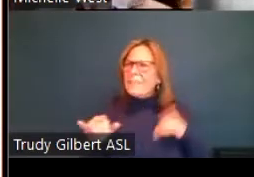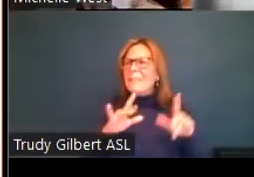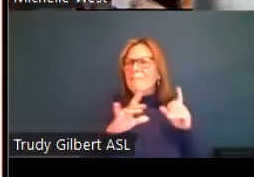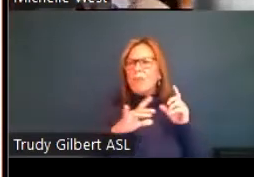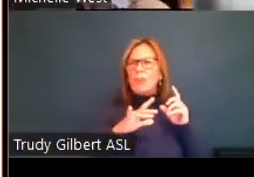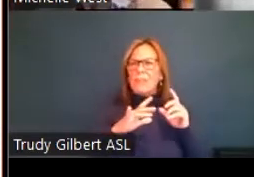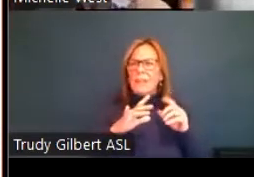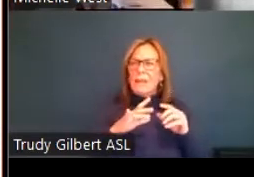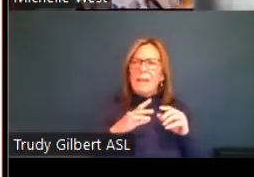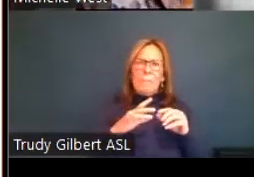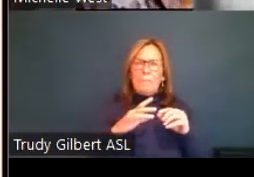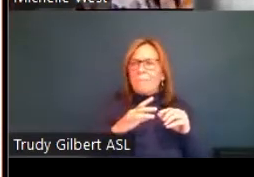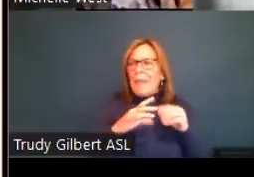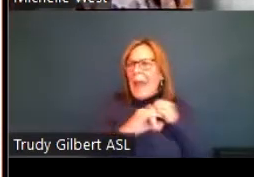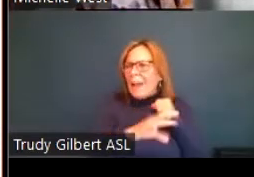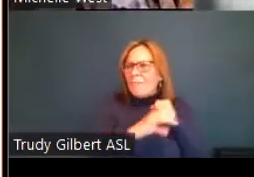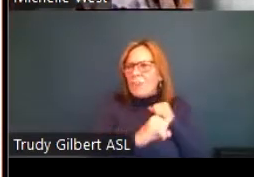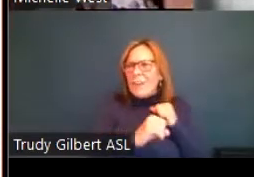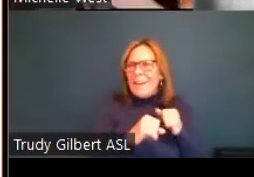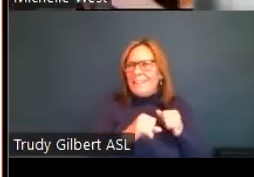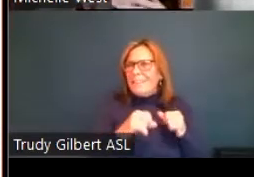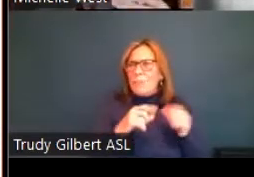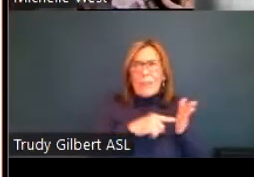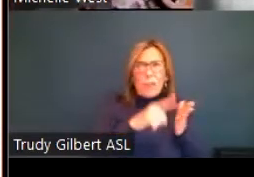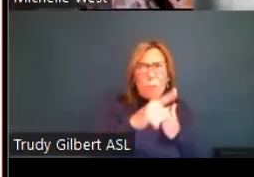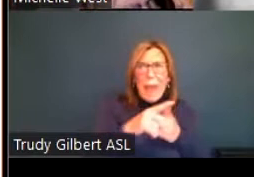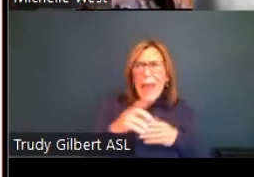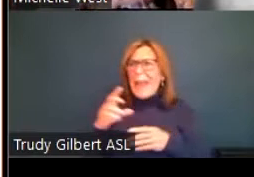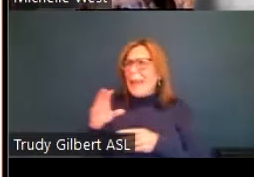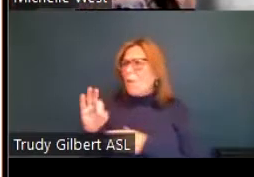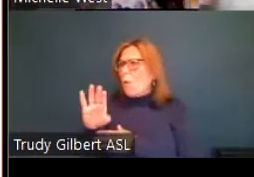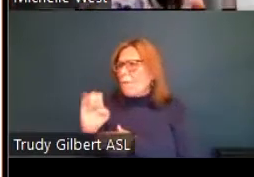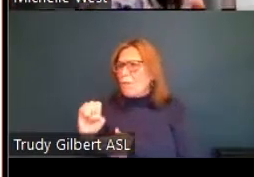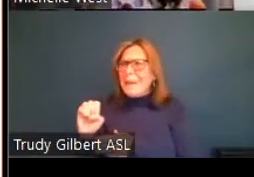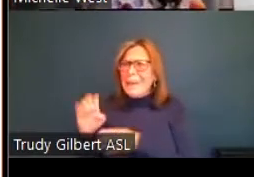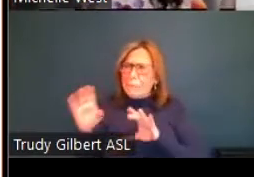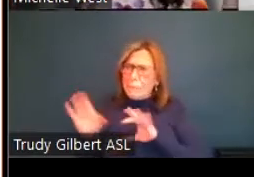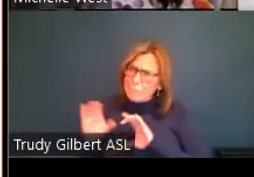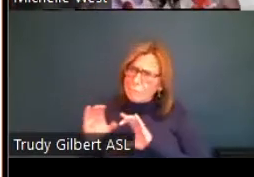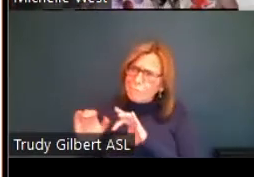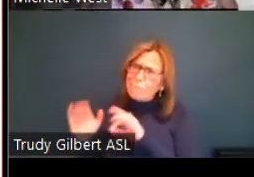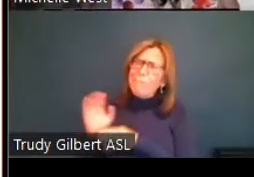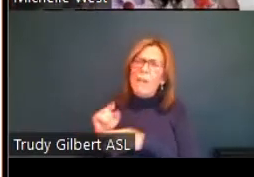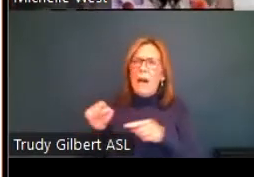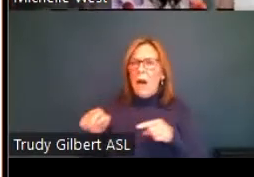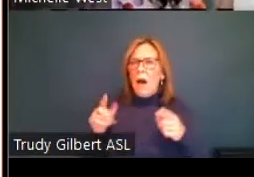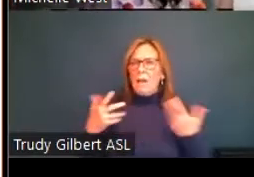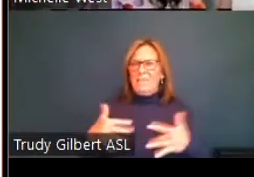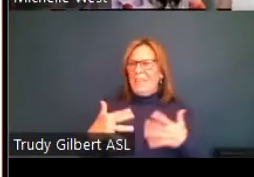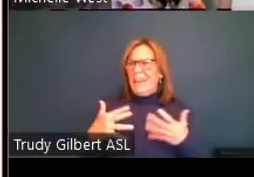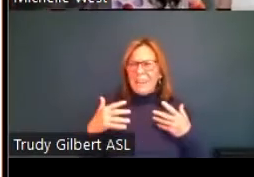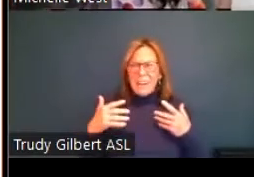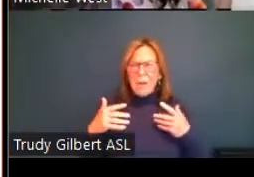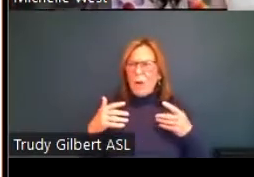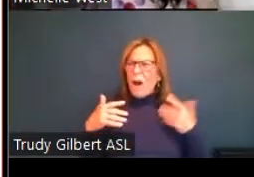free, just so you know, why isn't, you know, if you're thinking, wow, we have all these billboards up, we're spending tons of money, why isn't it